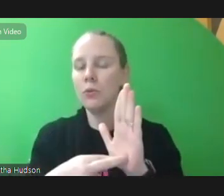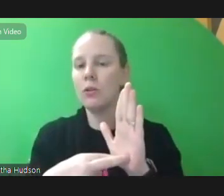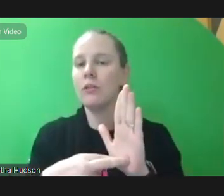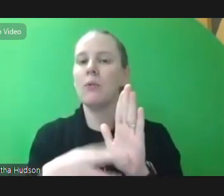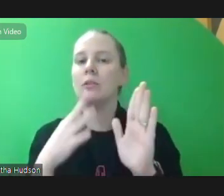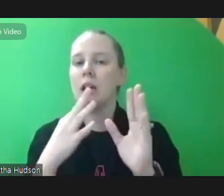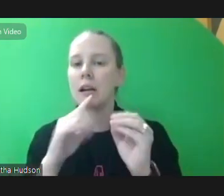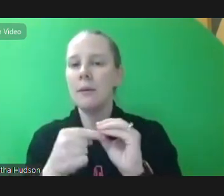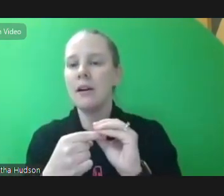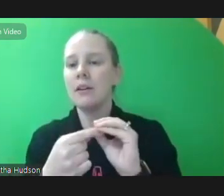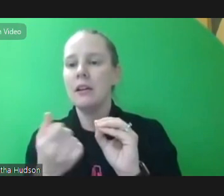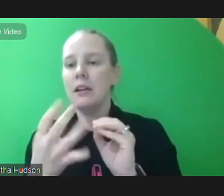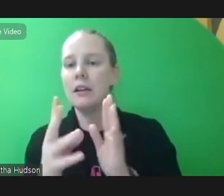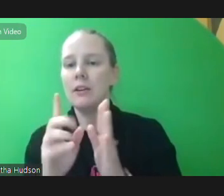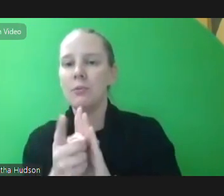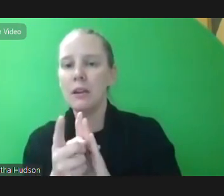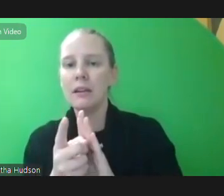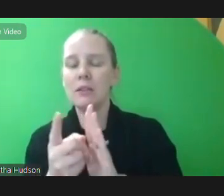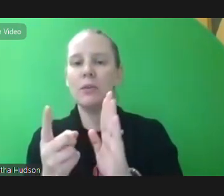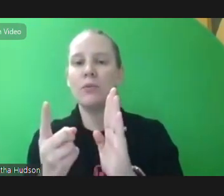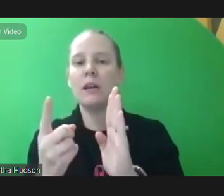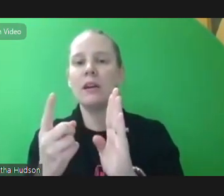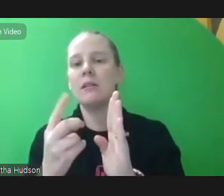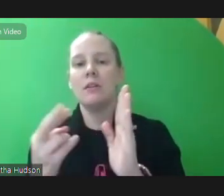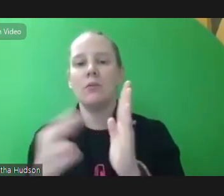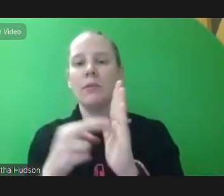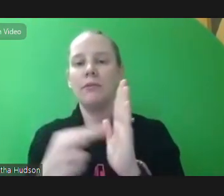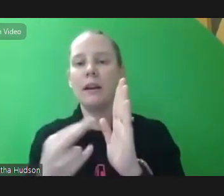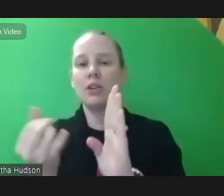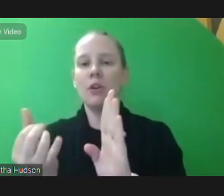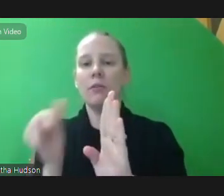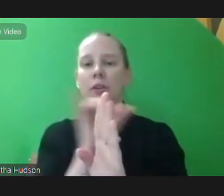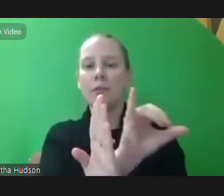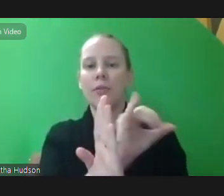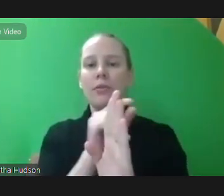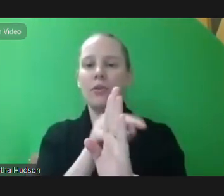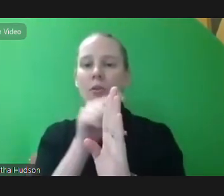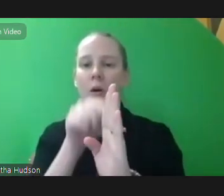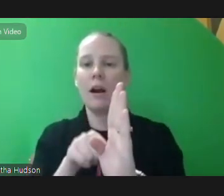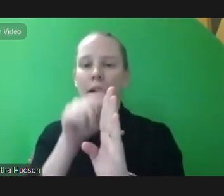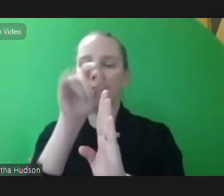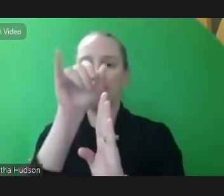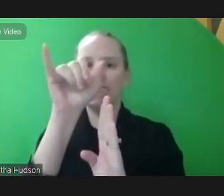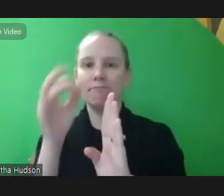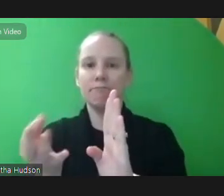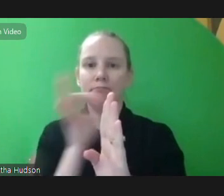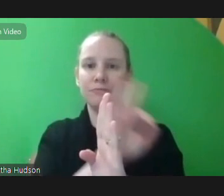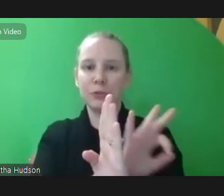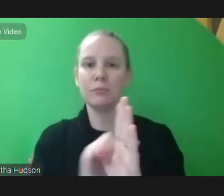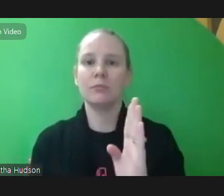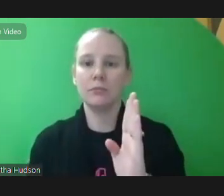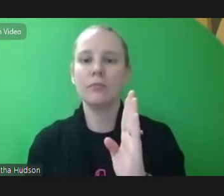different rule that we'll talk about in a few minutes when we reflect over the Y.